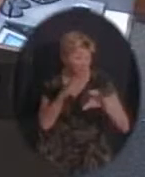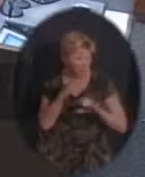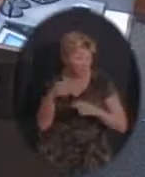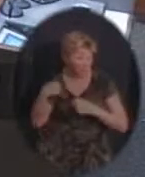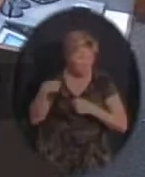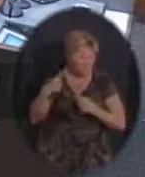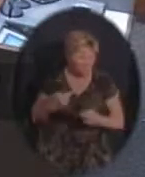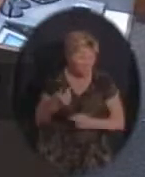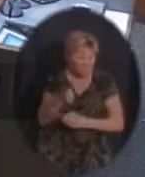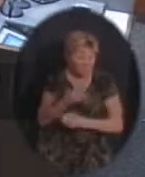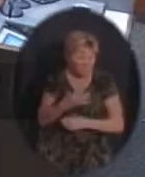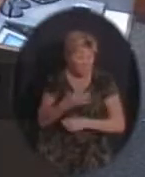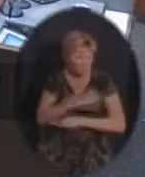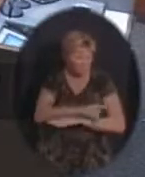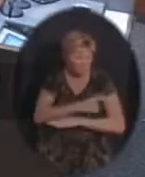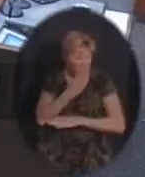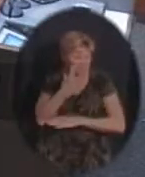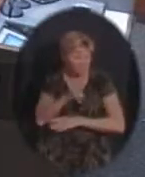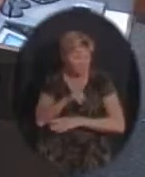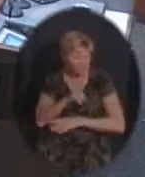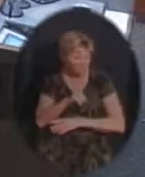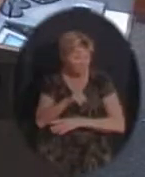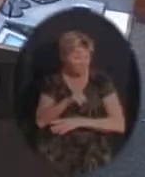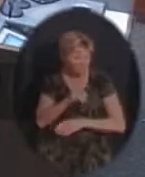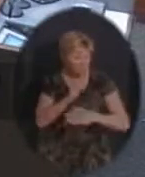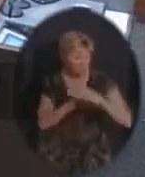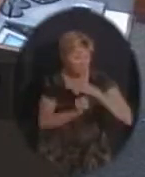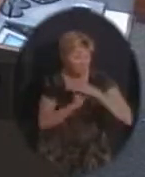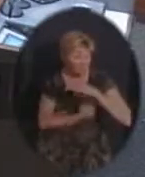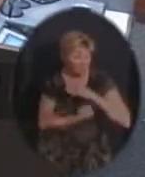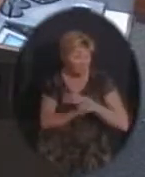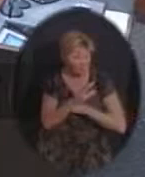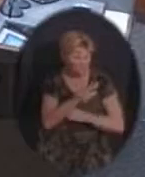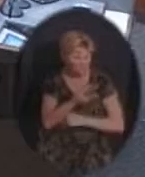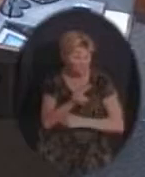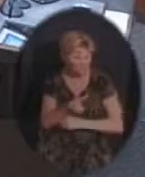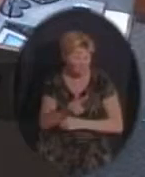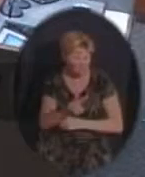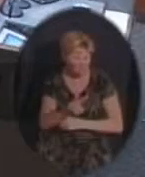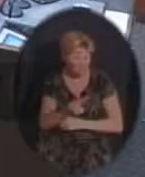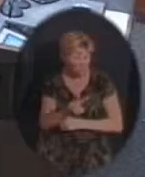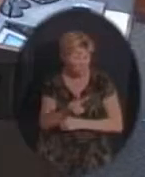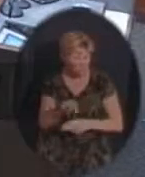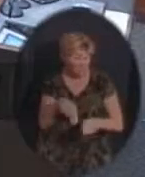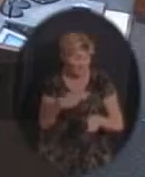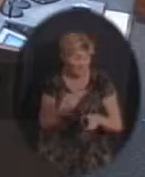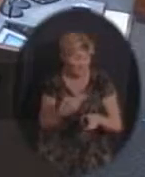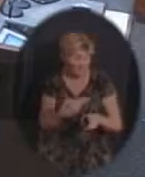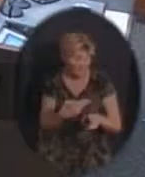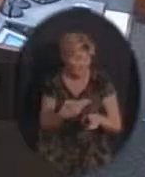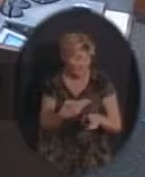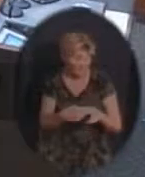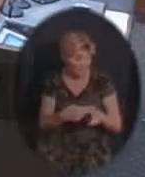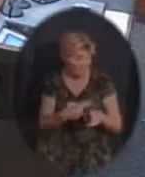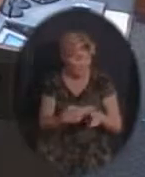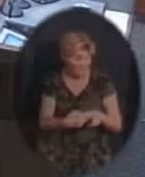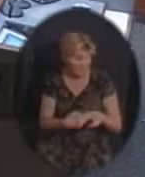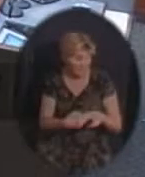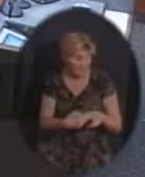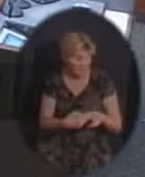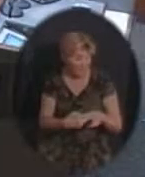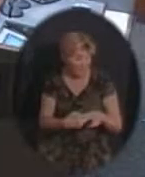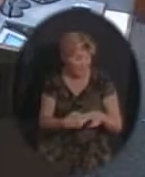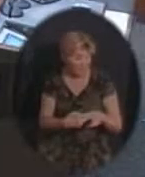elementary 32. And I guess that the name that's kind of been given to it by another entity is